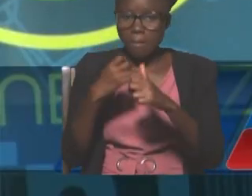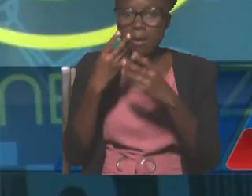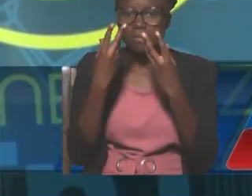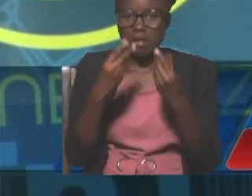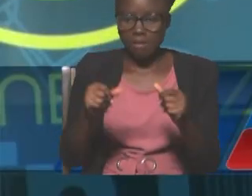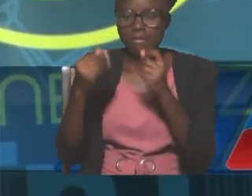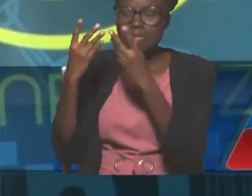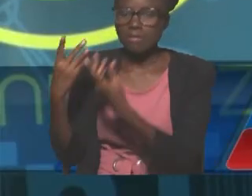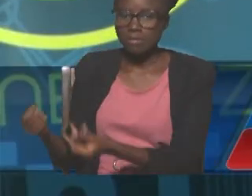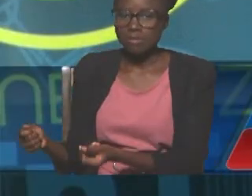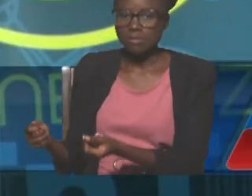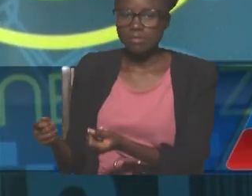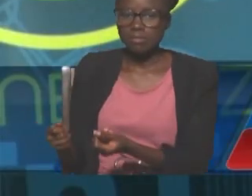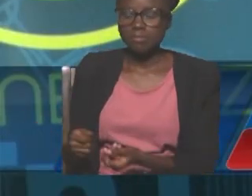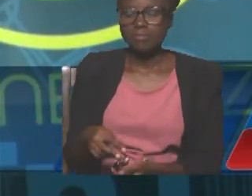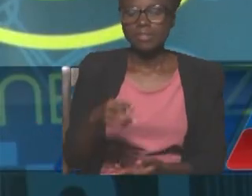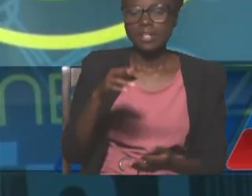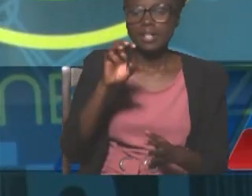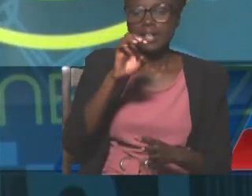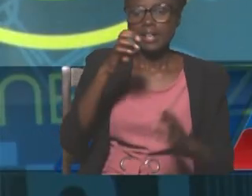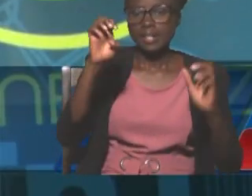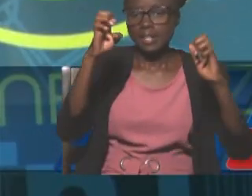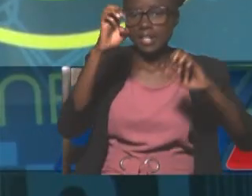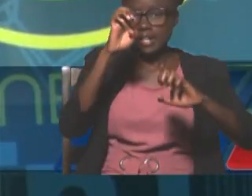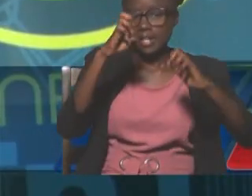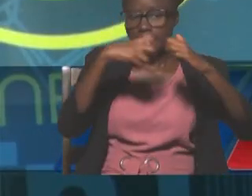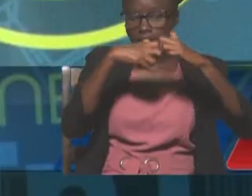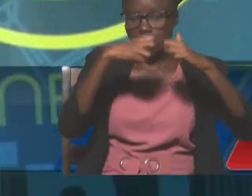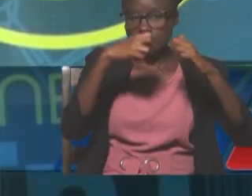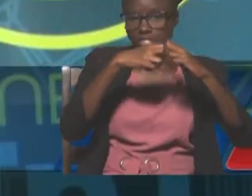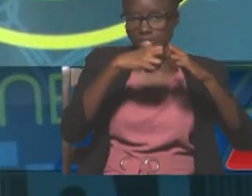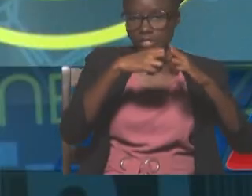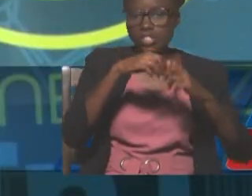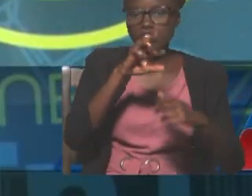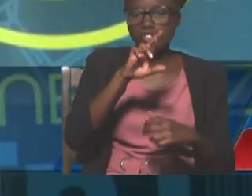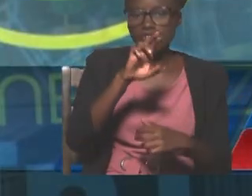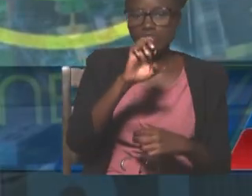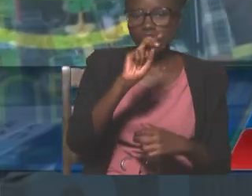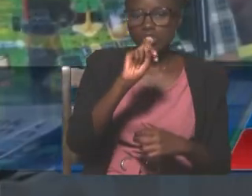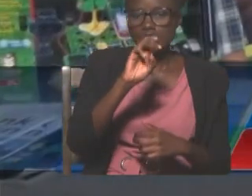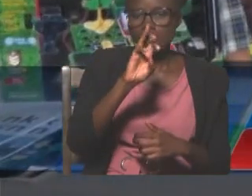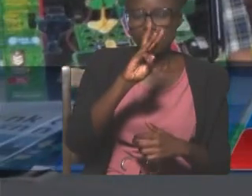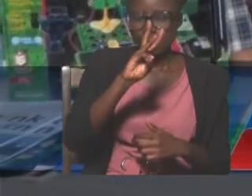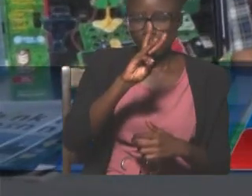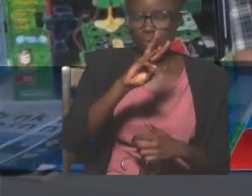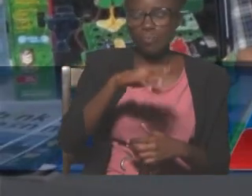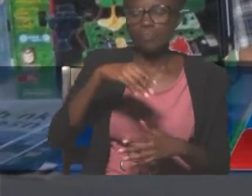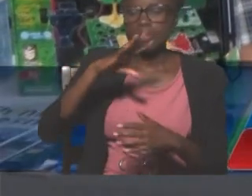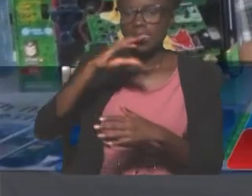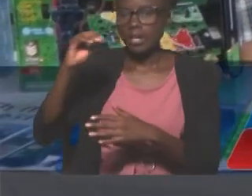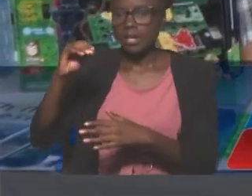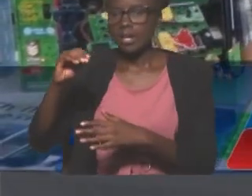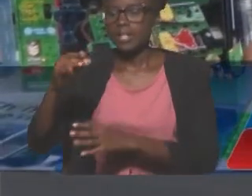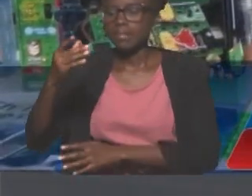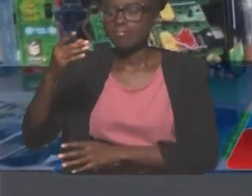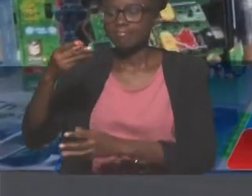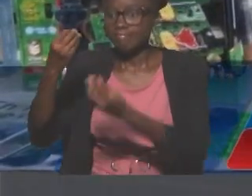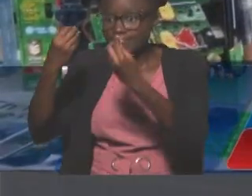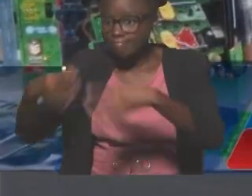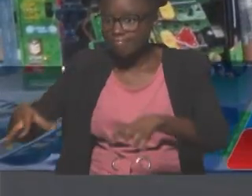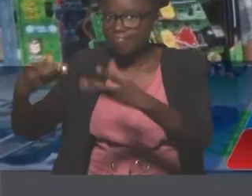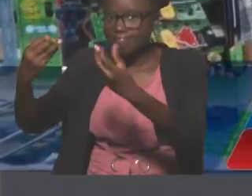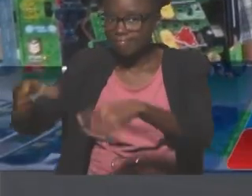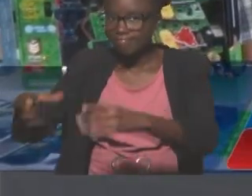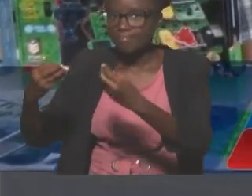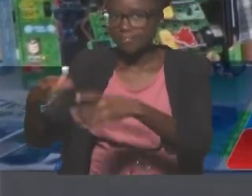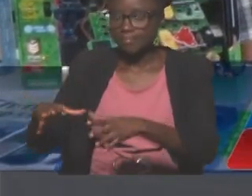time: renewable energy and electronic waste management. As an energy education initiative,